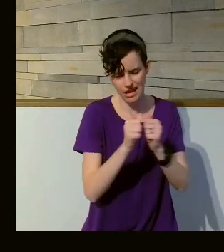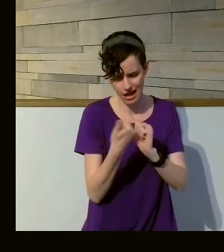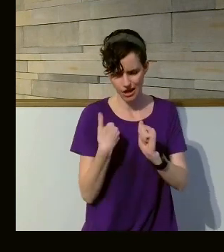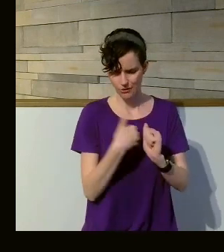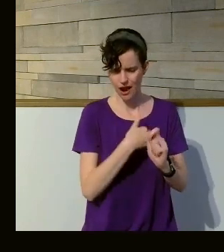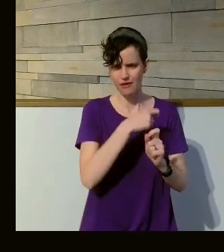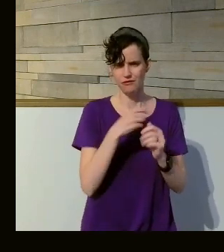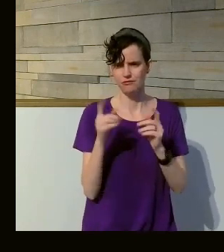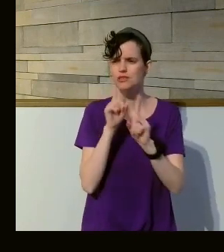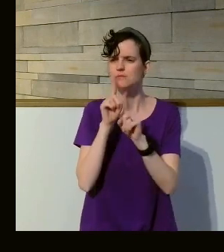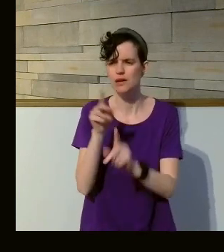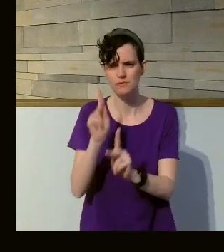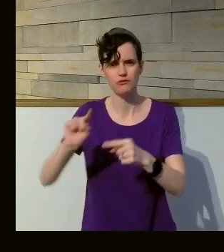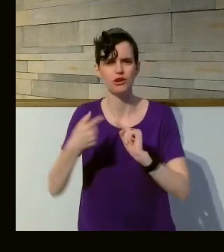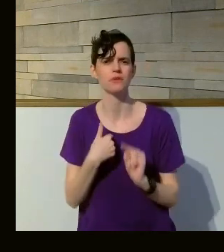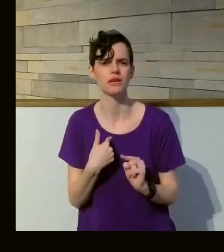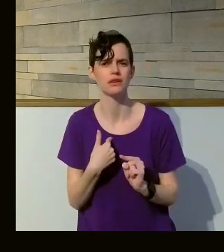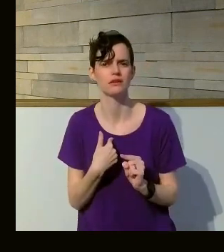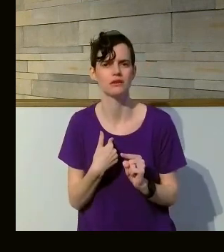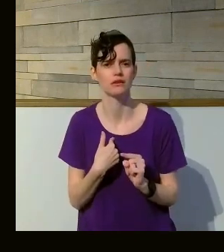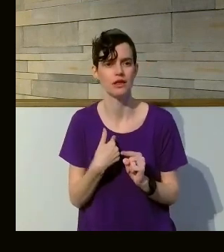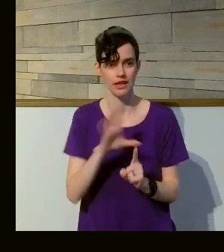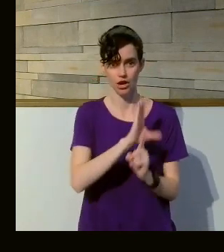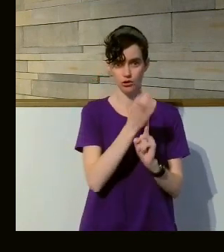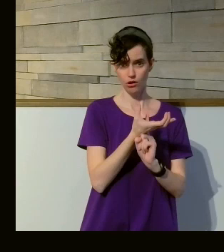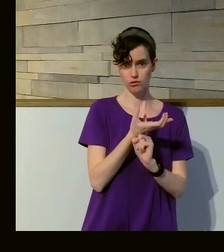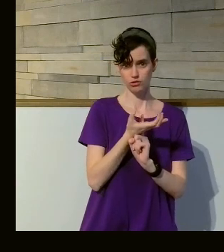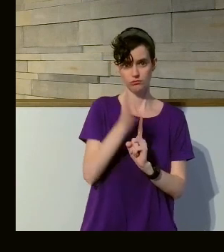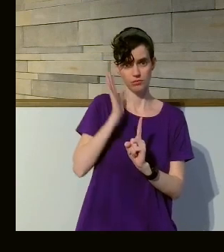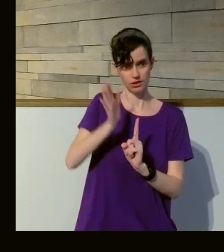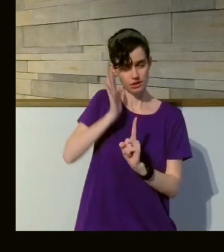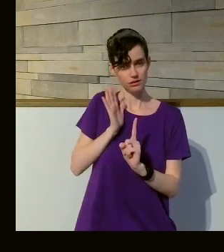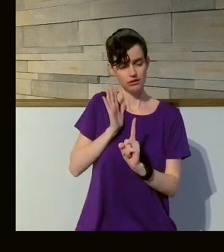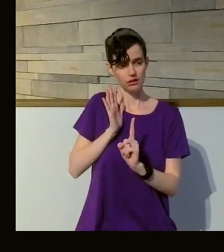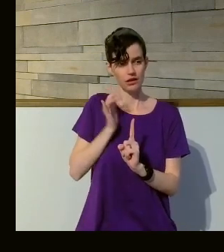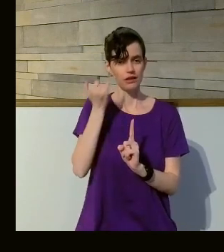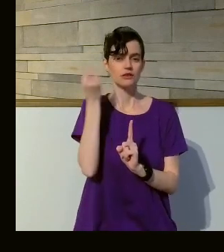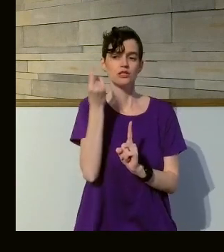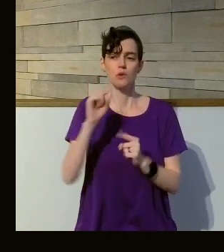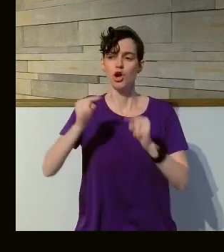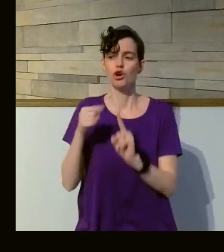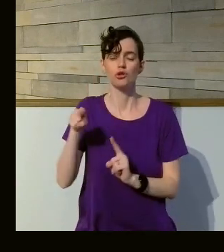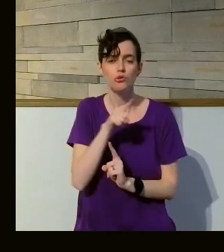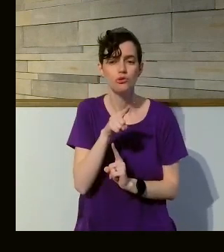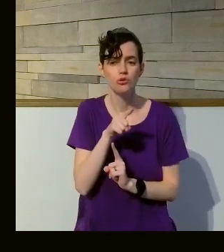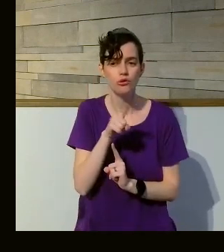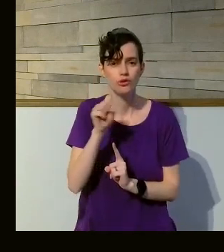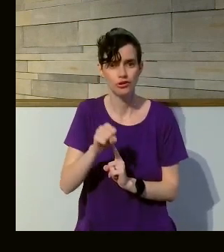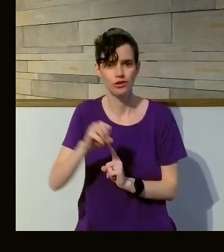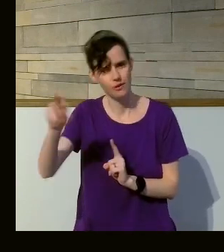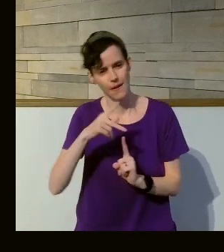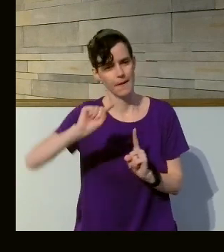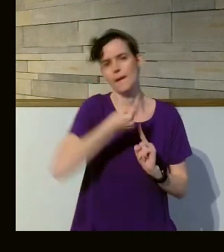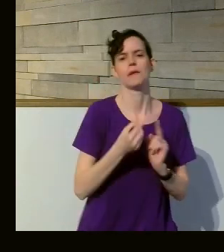I respond to those who have hurt me? And in the cultures of the ancient Near East, if somebody hurt you, then you could